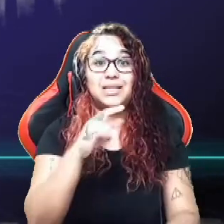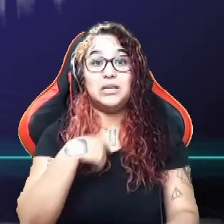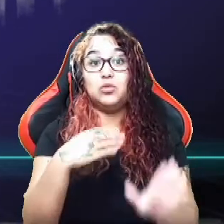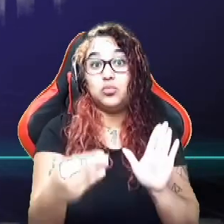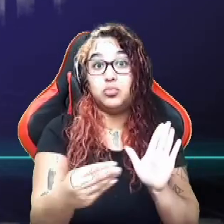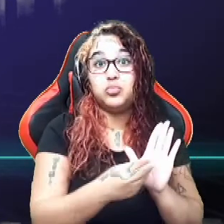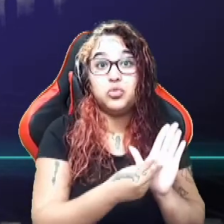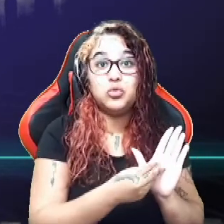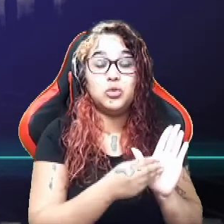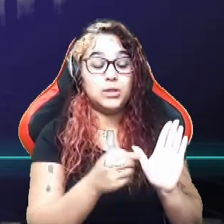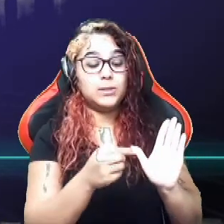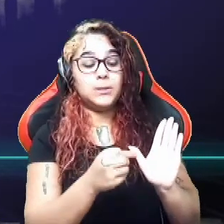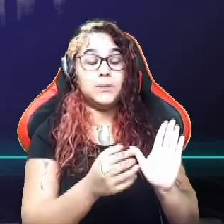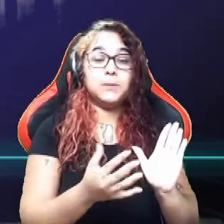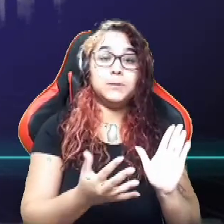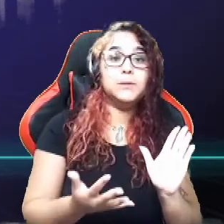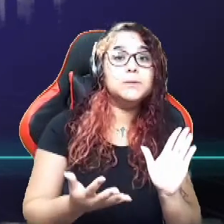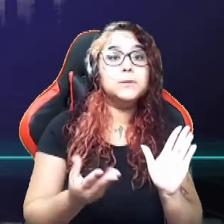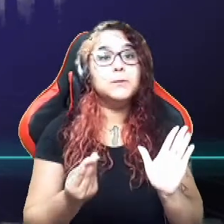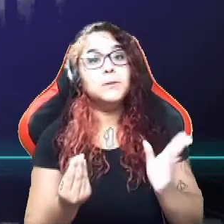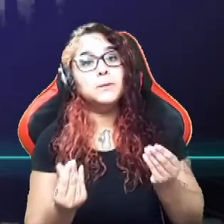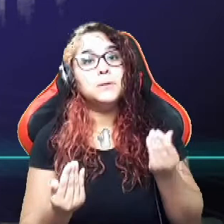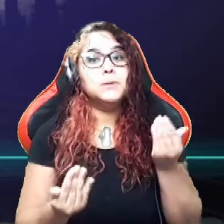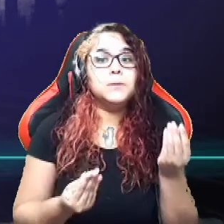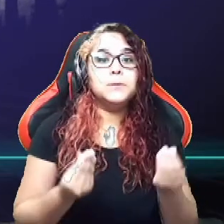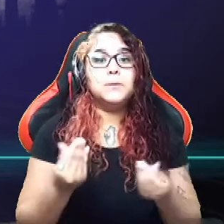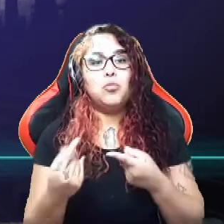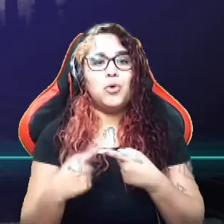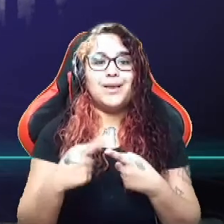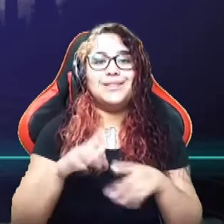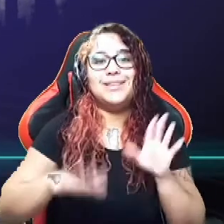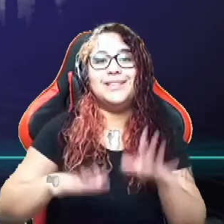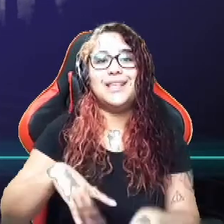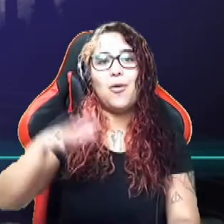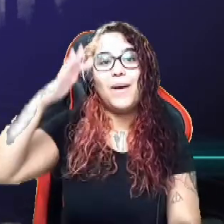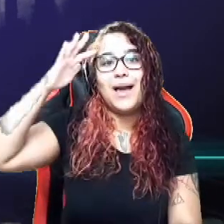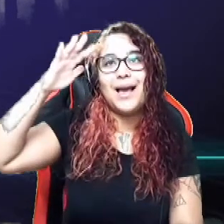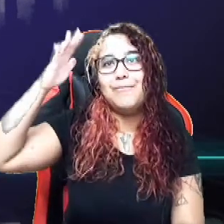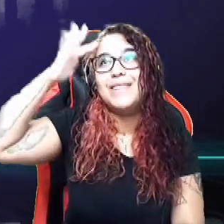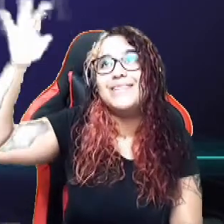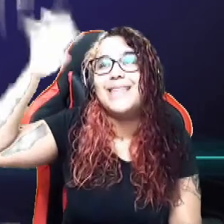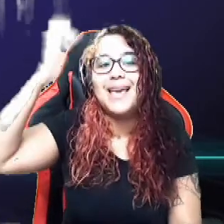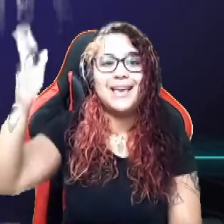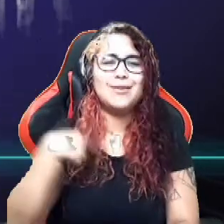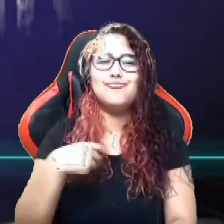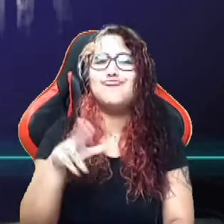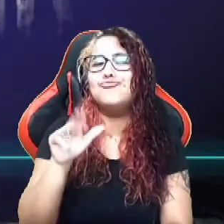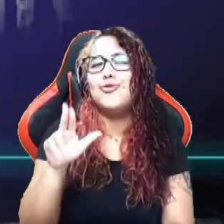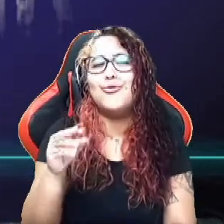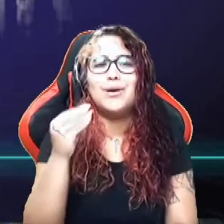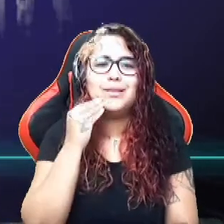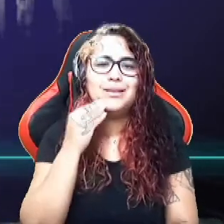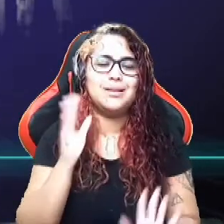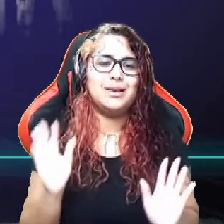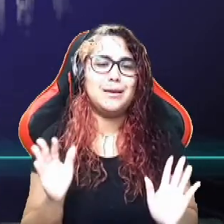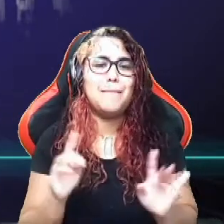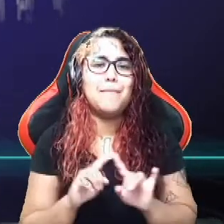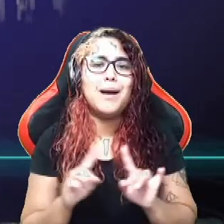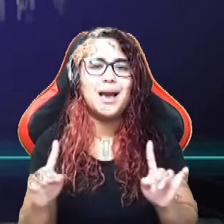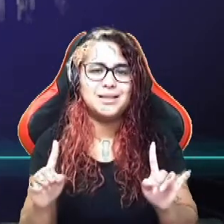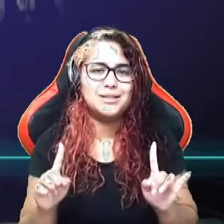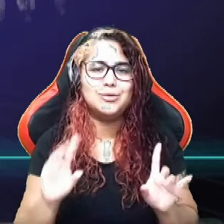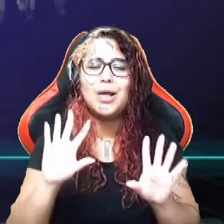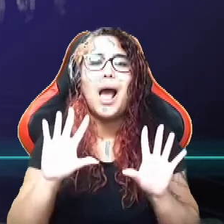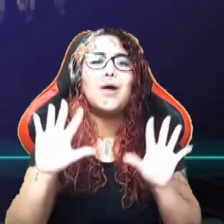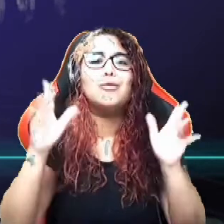Sometimes we post a video and we're not really sure of its potential. Maybe I had a different idea. Maybe I want to do something that